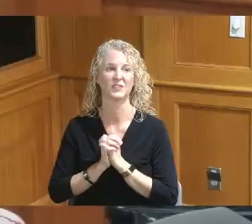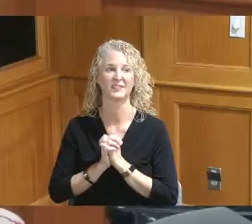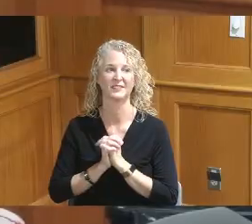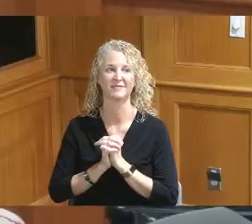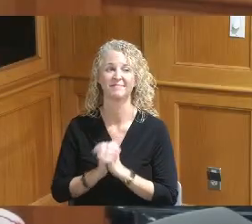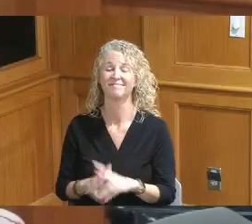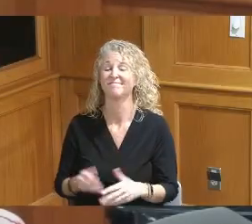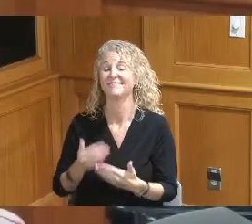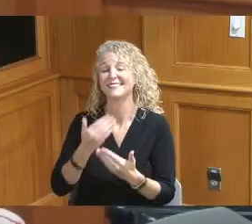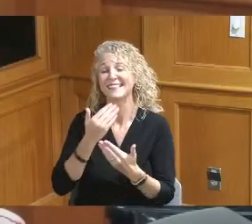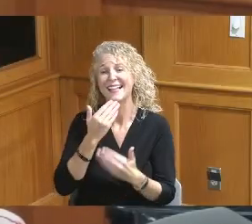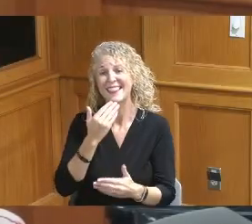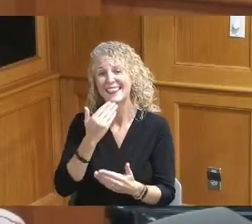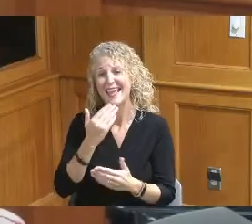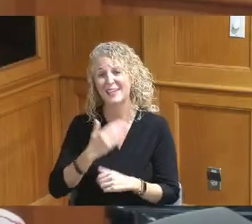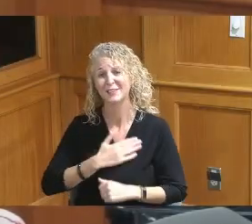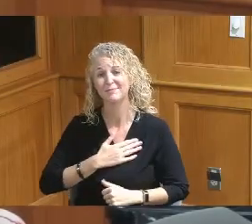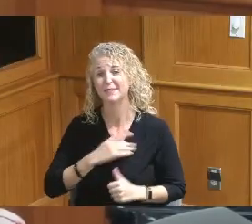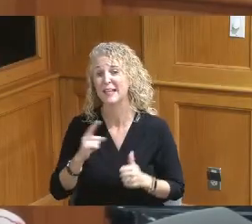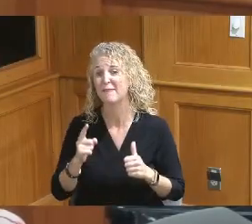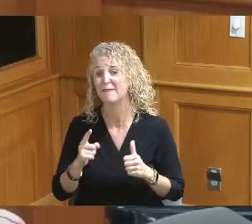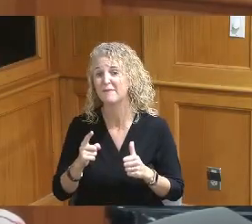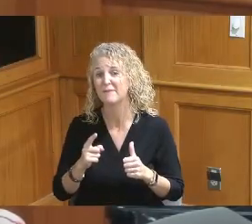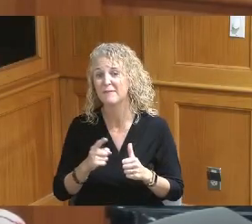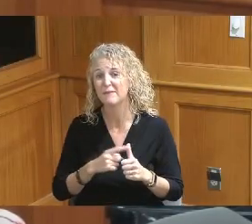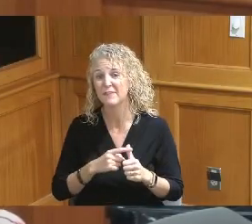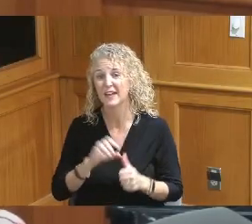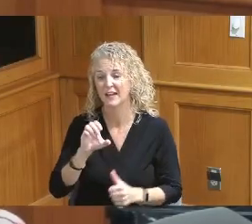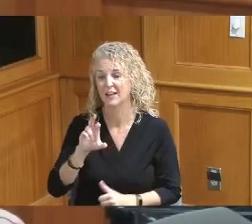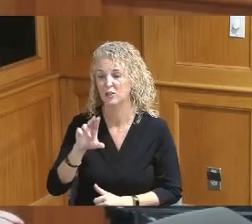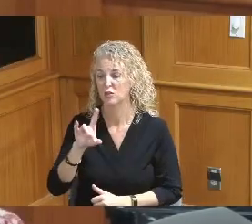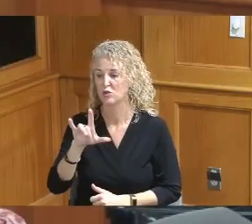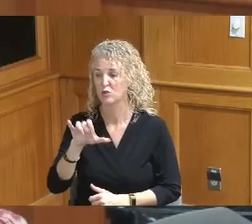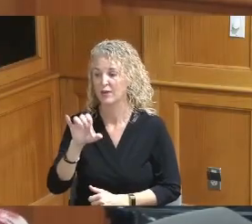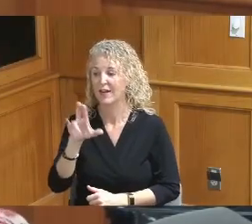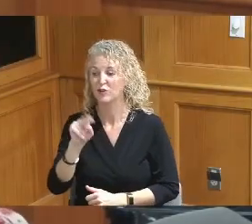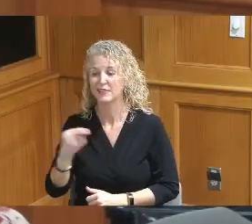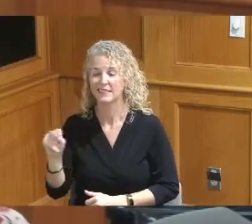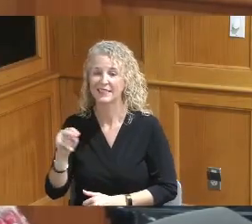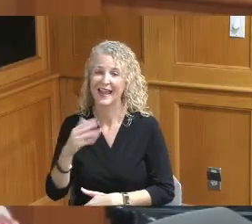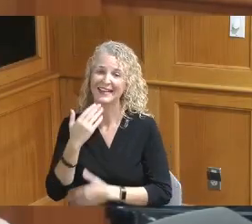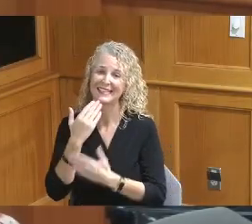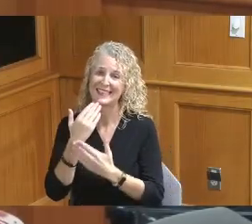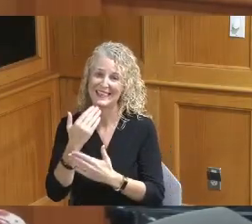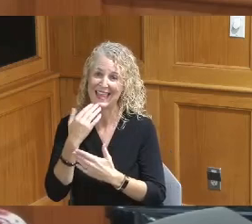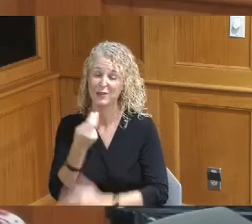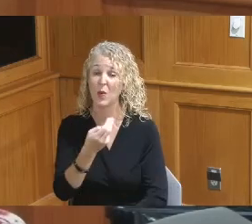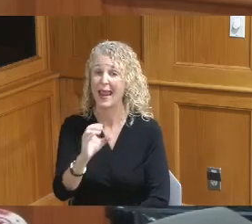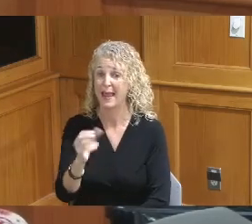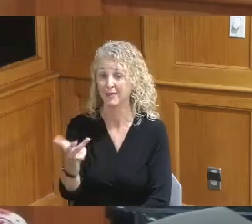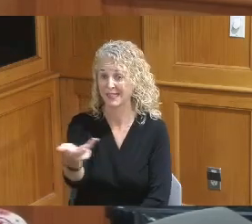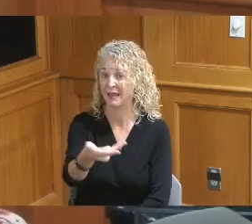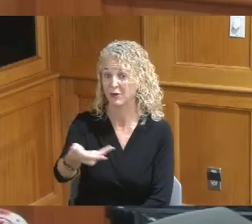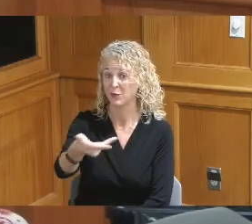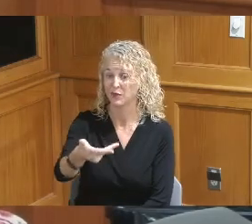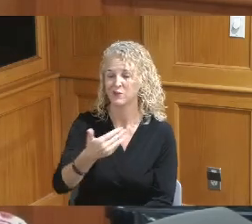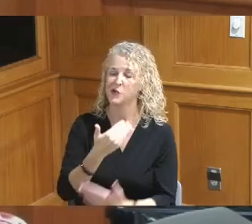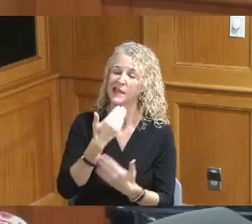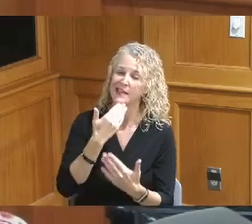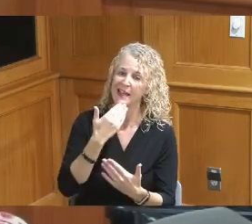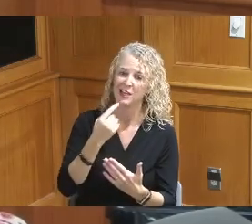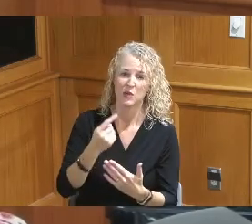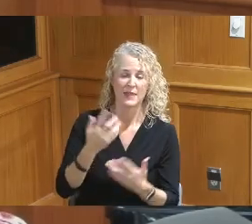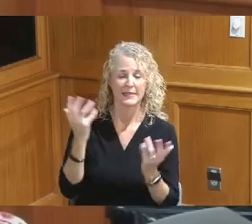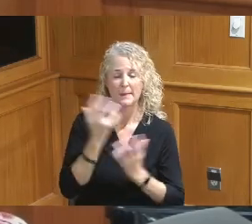Thank you so much. First, I would like to thank Cradle Cincinnati, and I would also like to thank Hamilton County Commissioners for